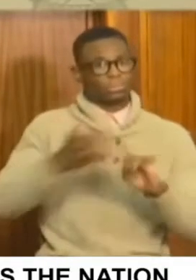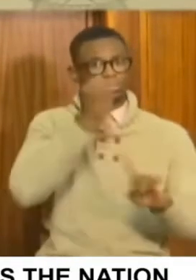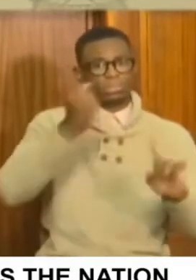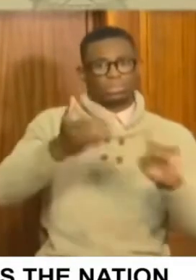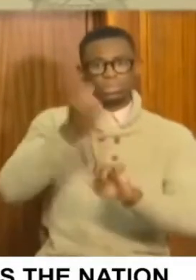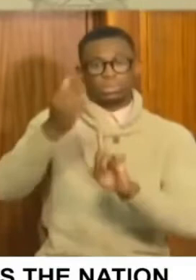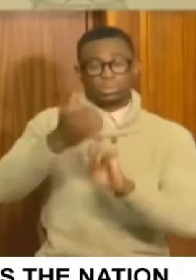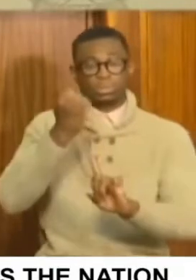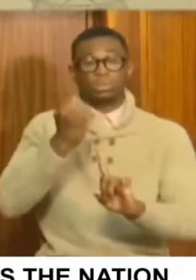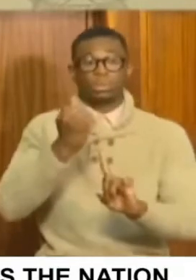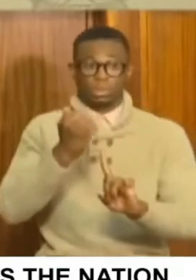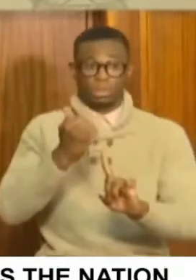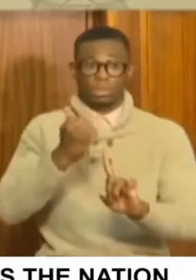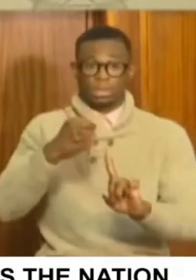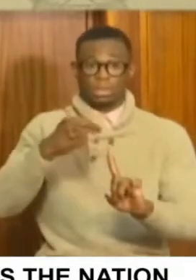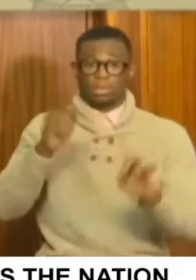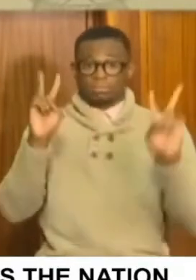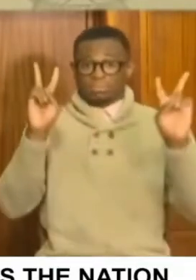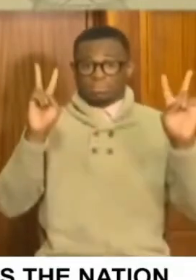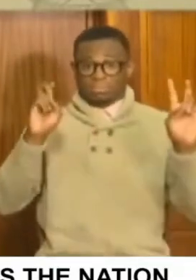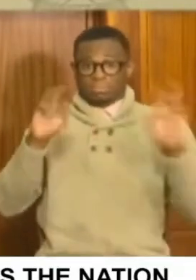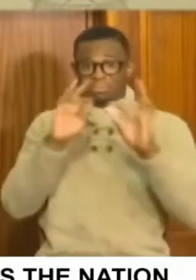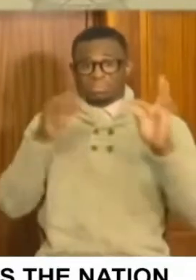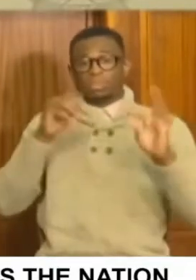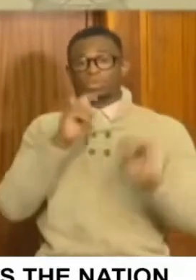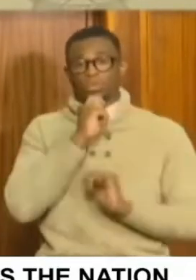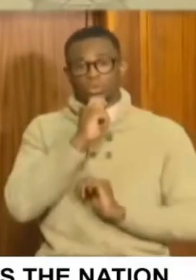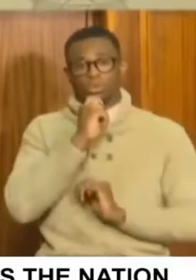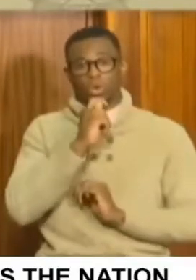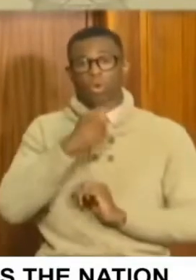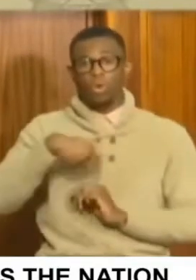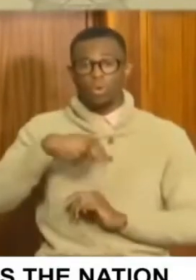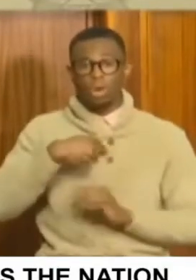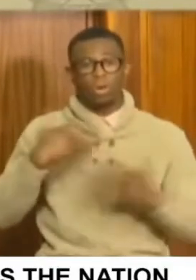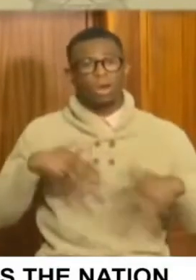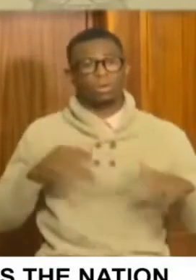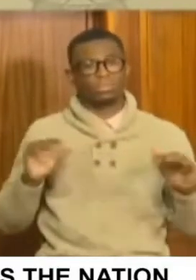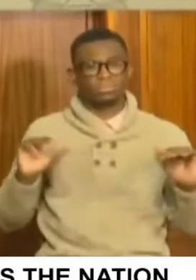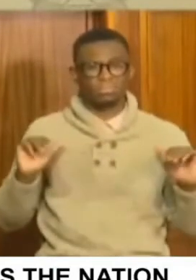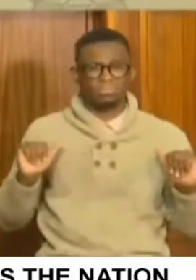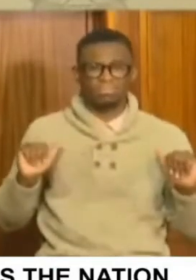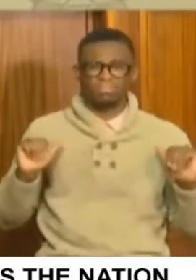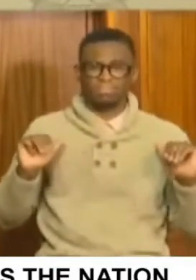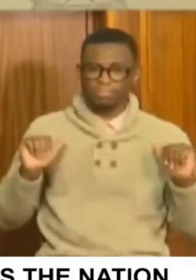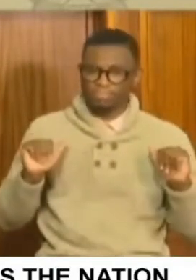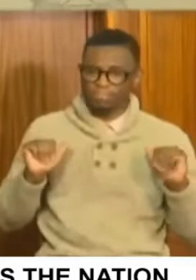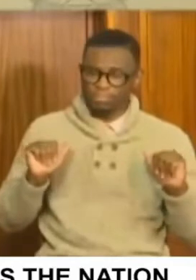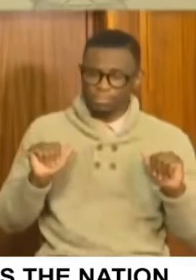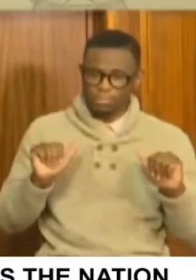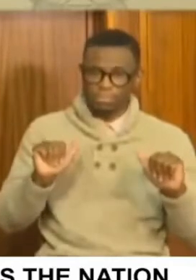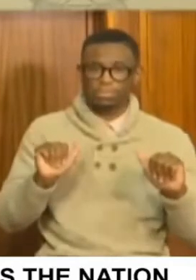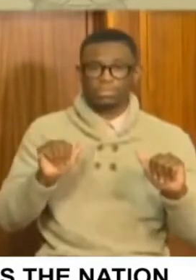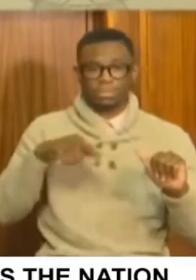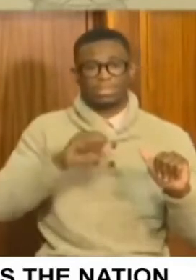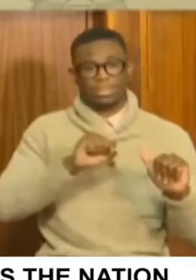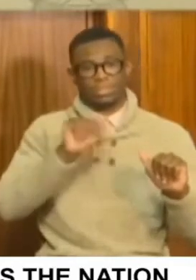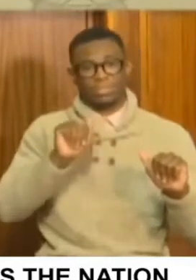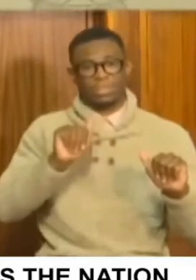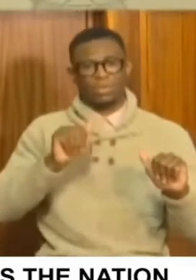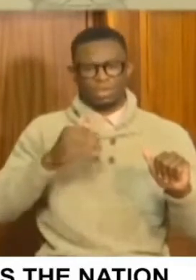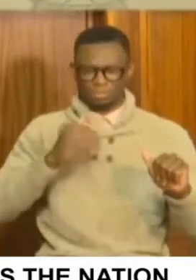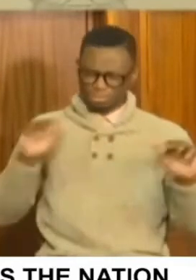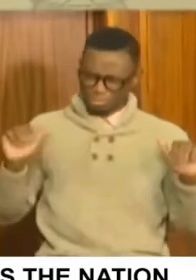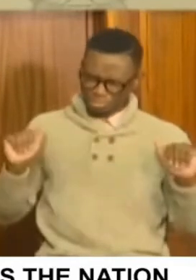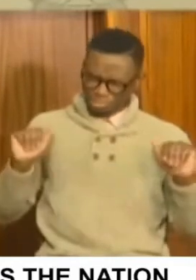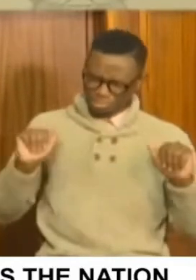words still ring true. What words? We have endured so much as a nation, and we have